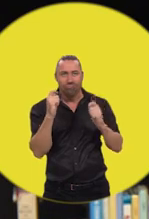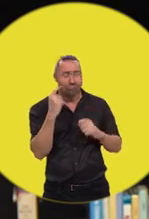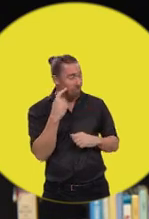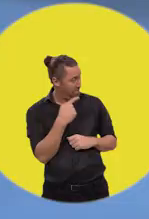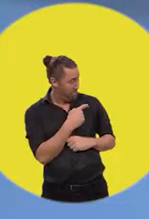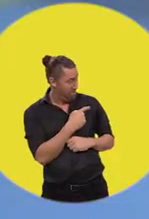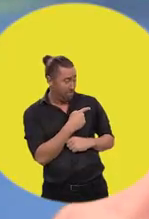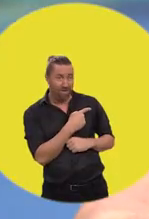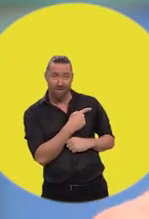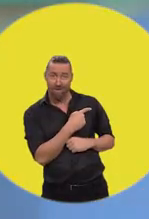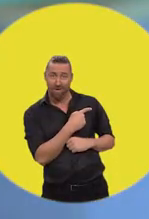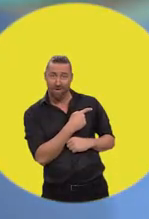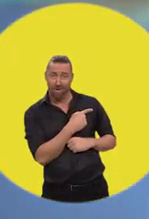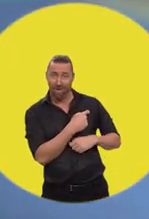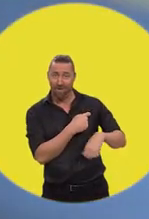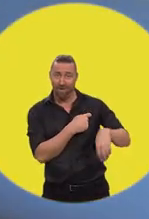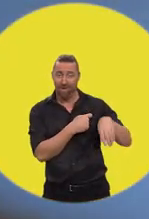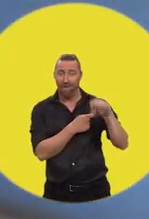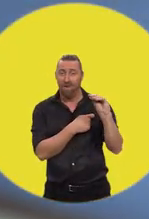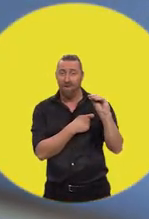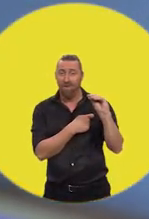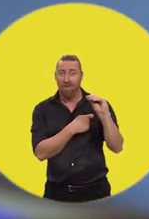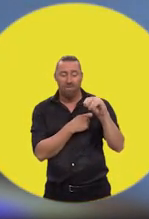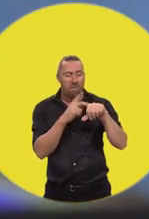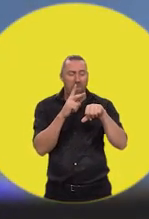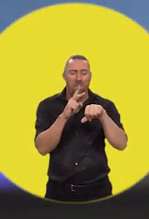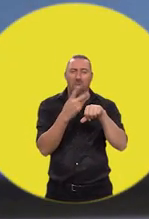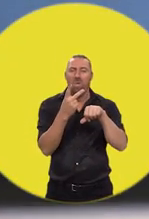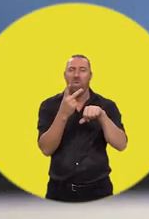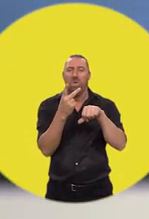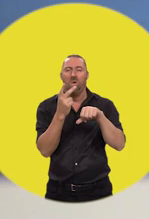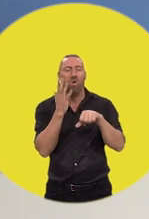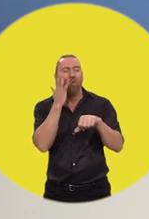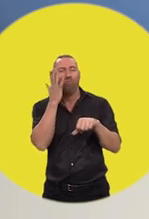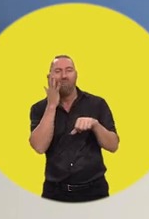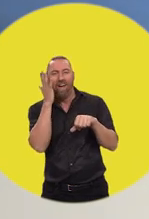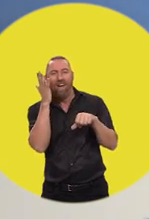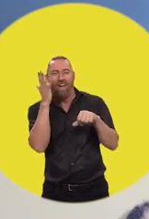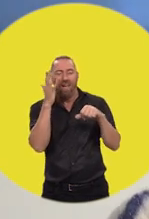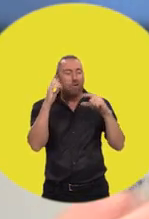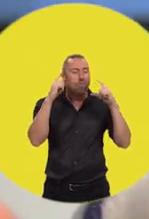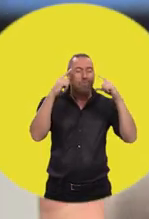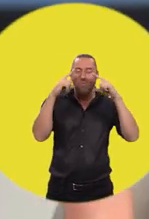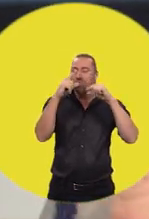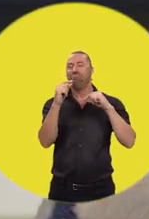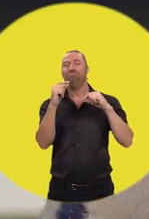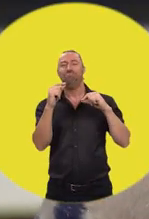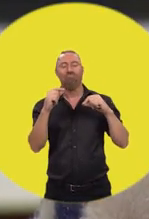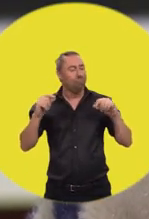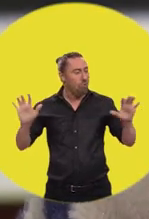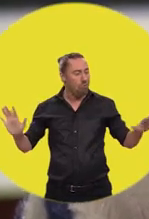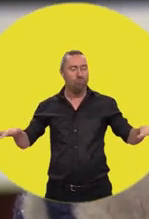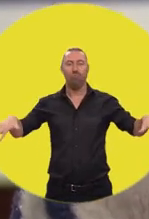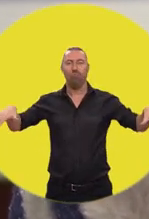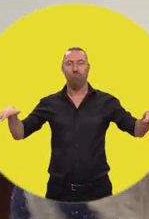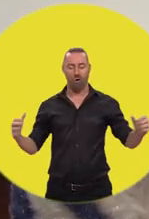Pippa has a blue-grey head and flapping wings. She has a big